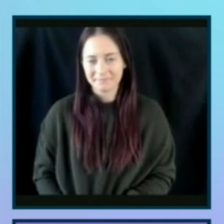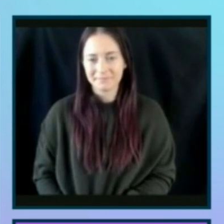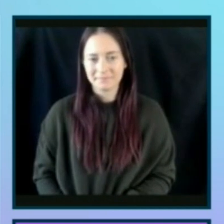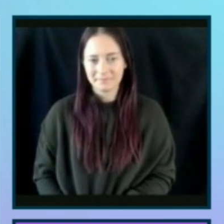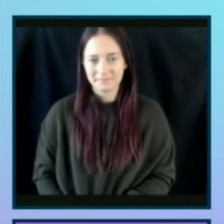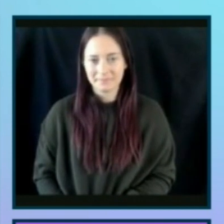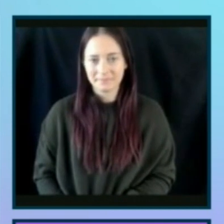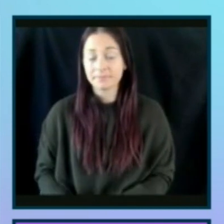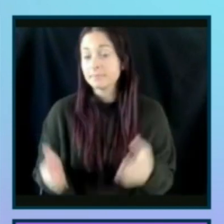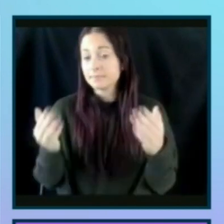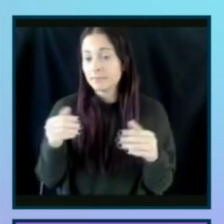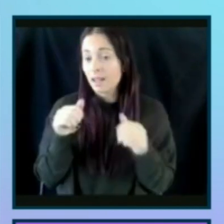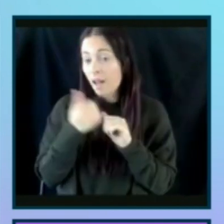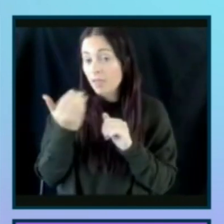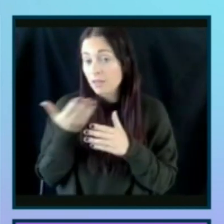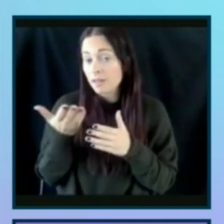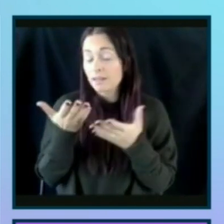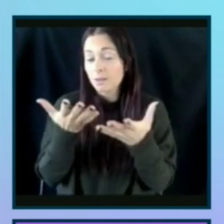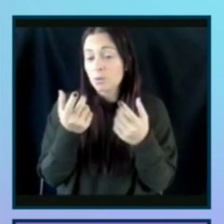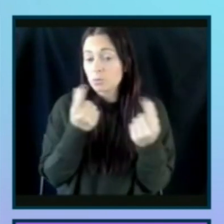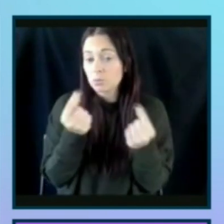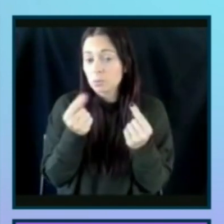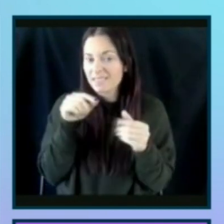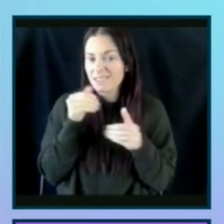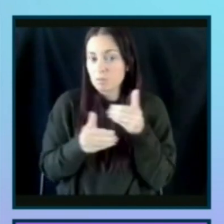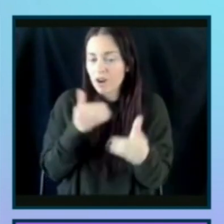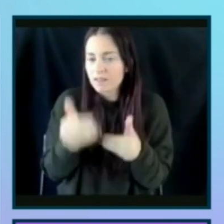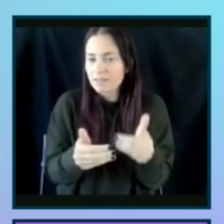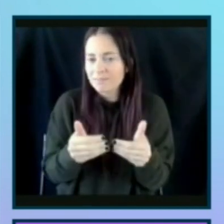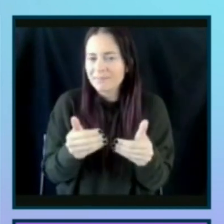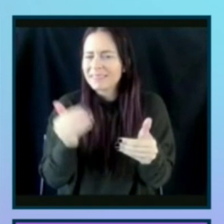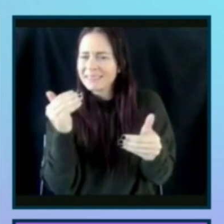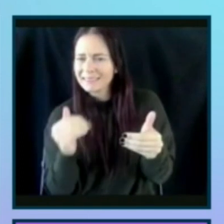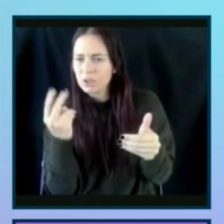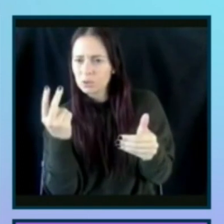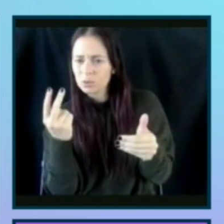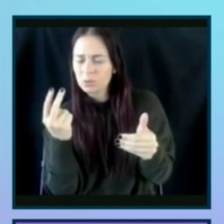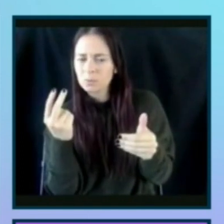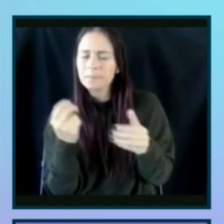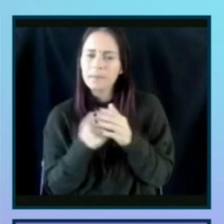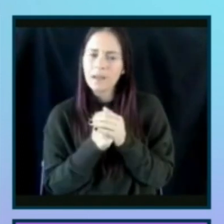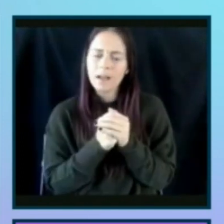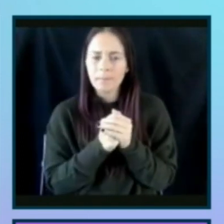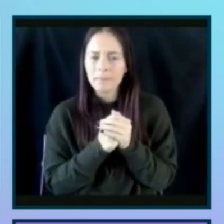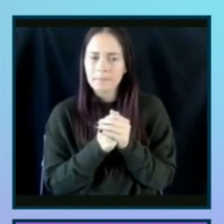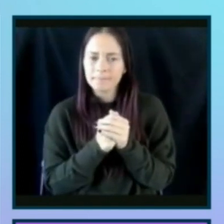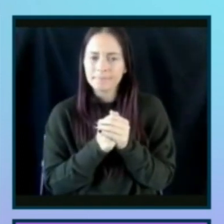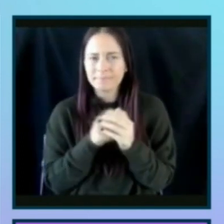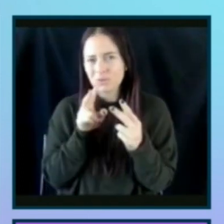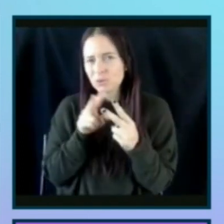So one of the things you want to do on this process, and this is the part, these next two are actually the things that really make